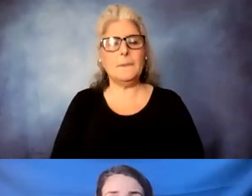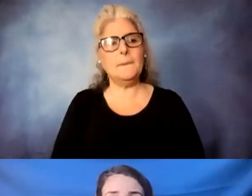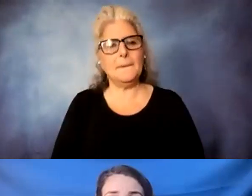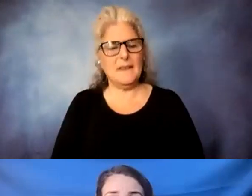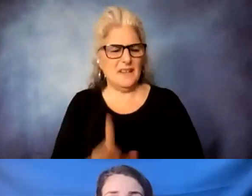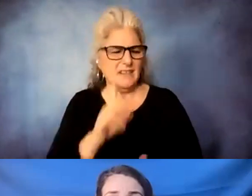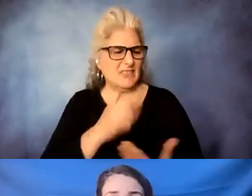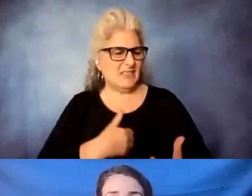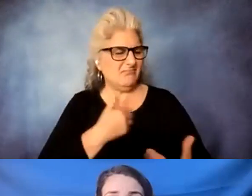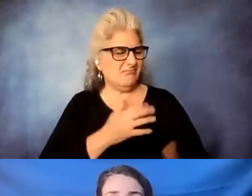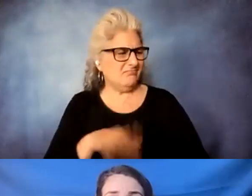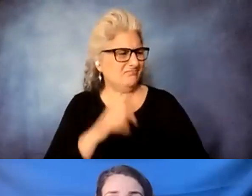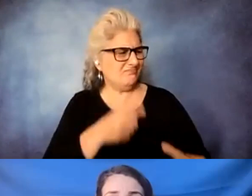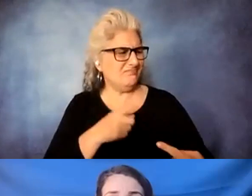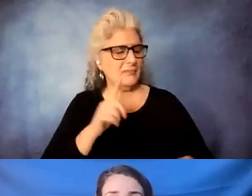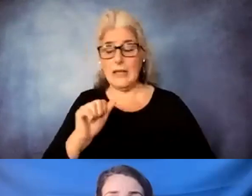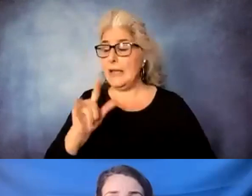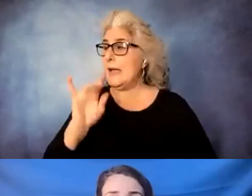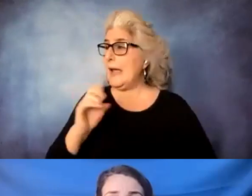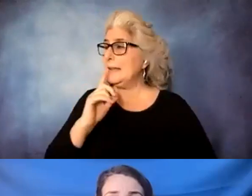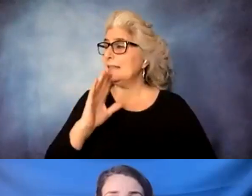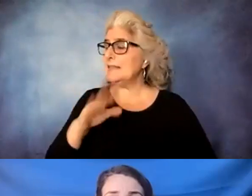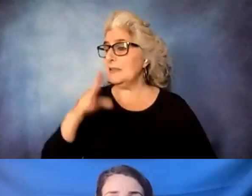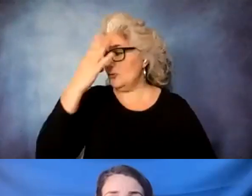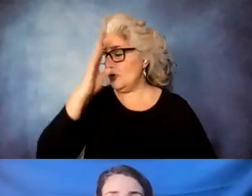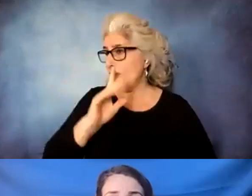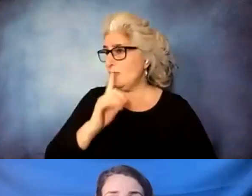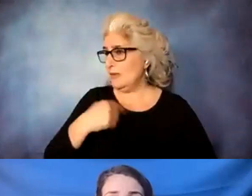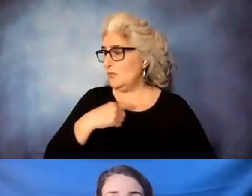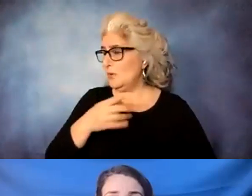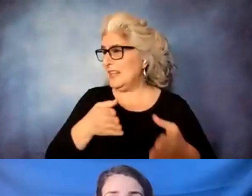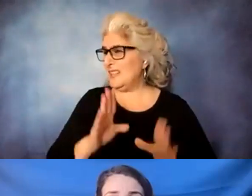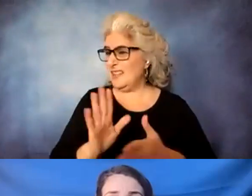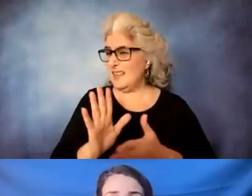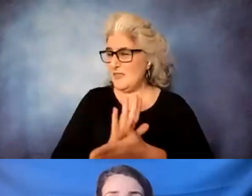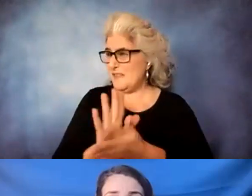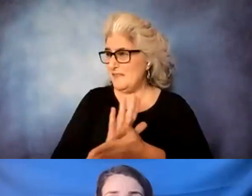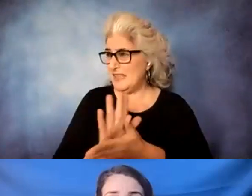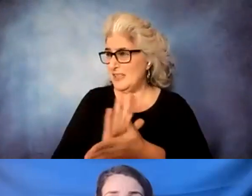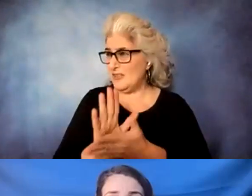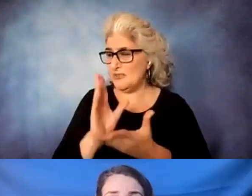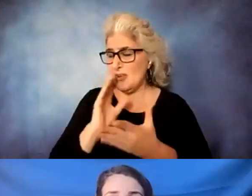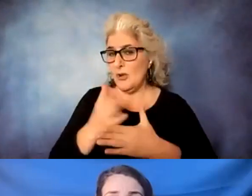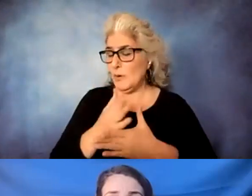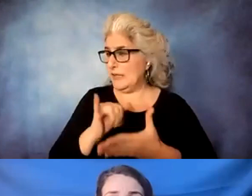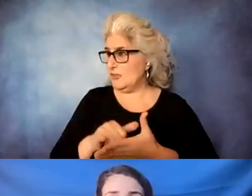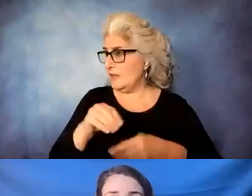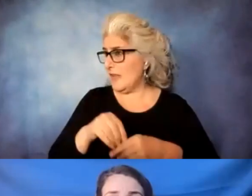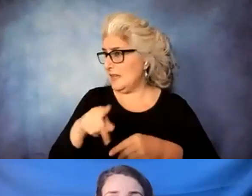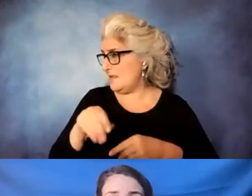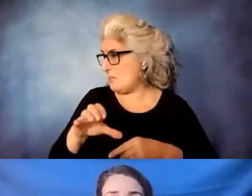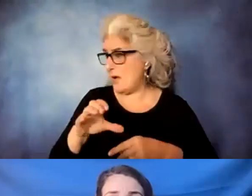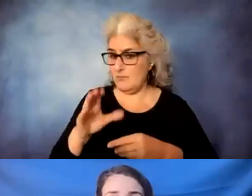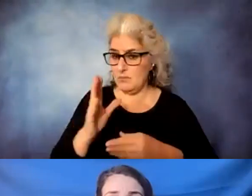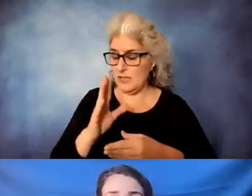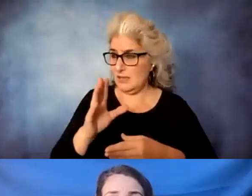You know what? We can also just allow the videos of how it works to be shared in our public folder if folks want to